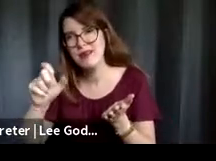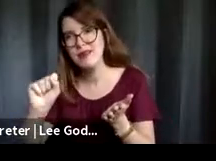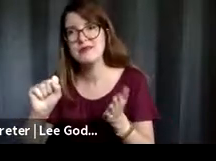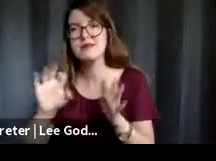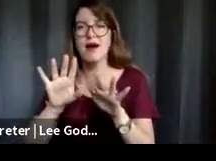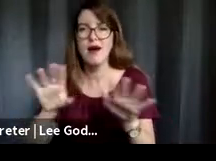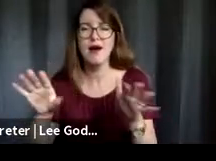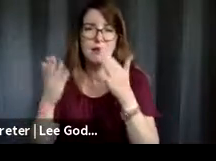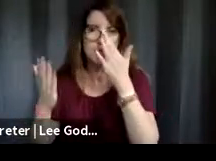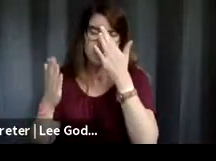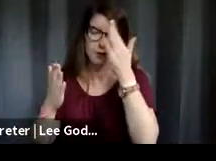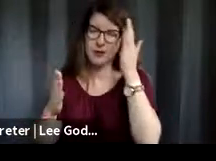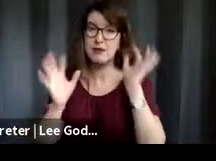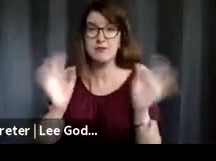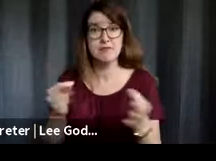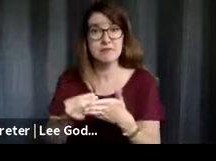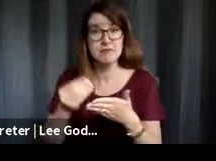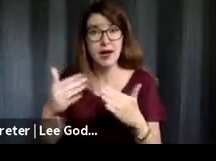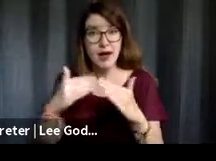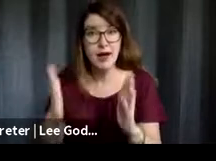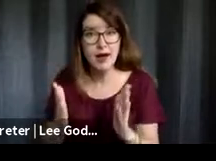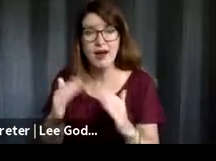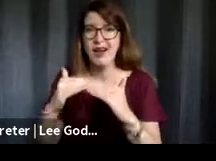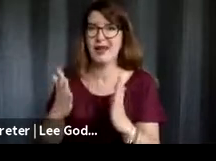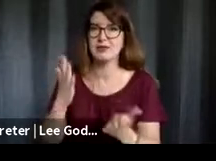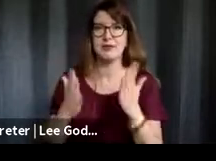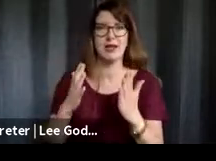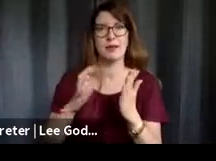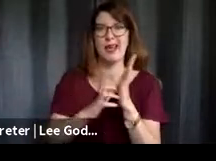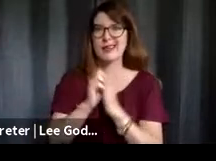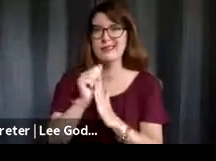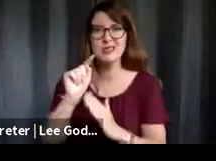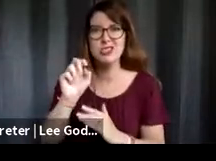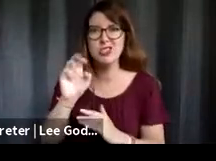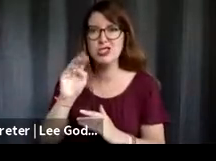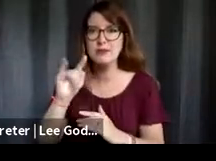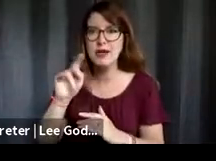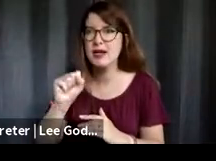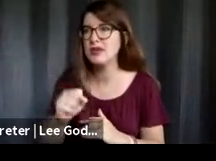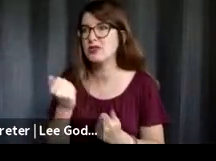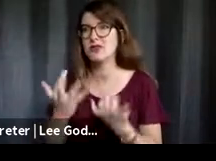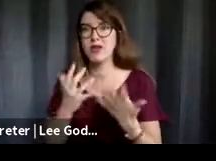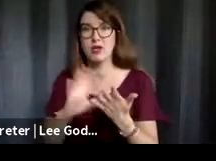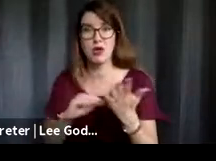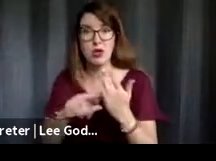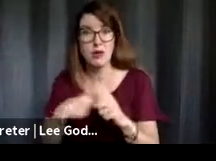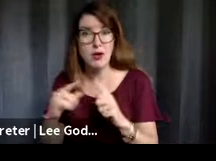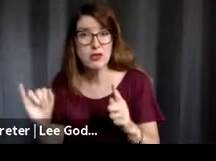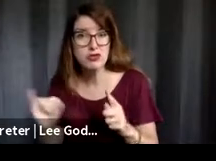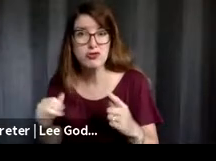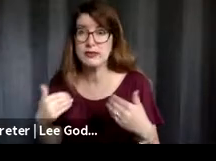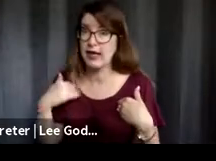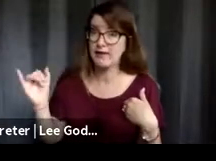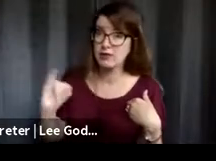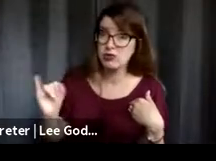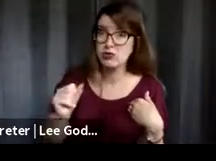around. You might choose to buy a house. That house might get termites or have a fire. And so you learn about insurance. Did you have insurance or